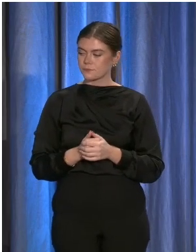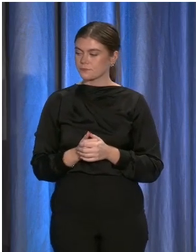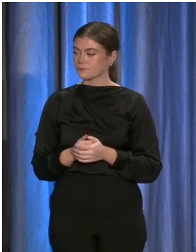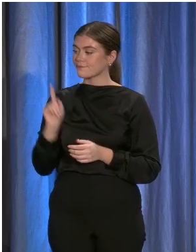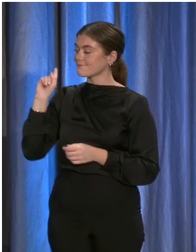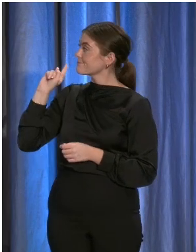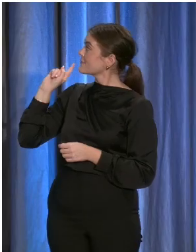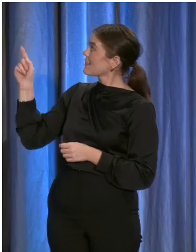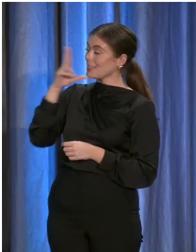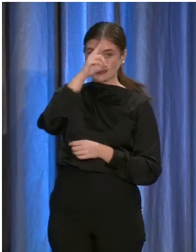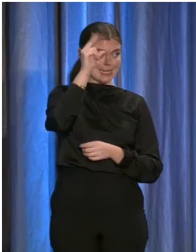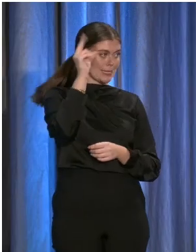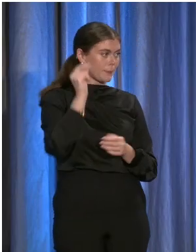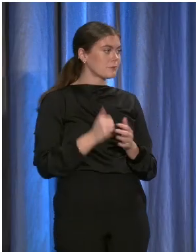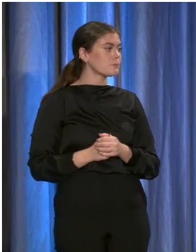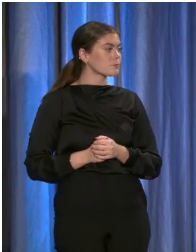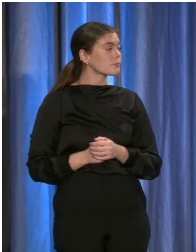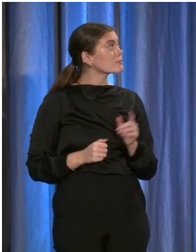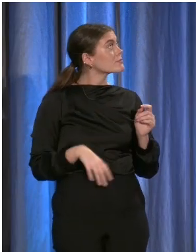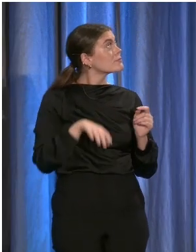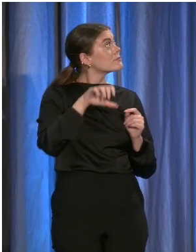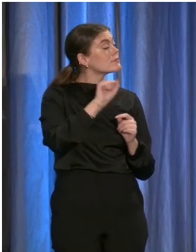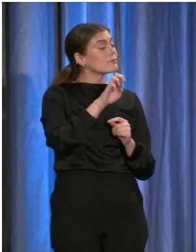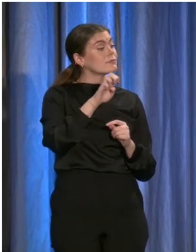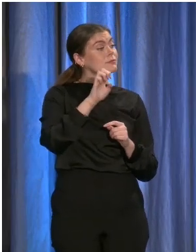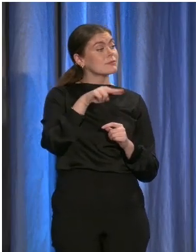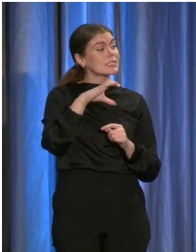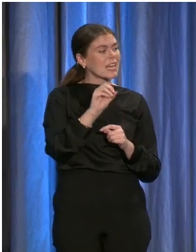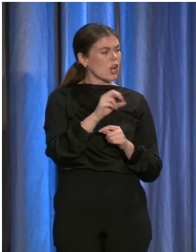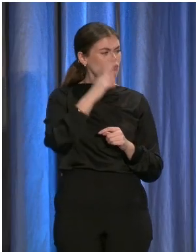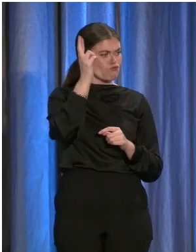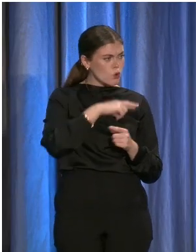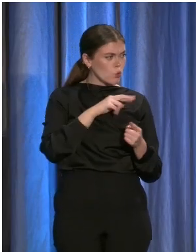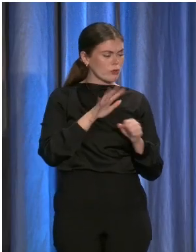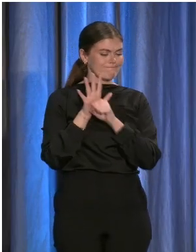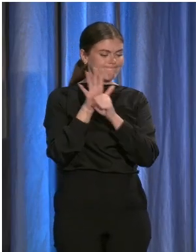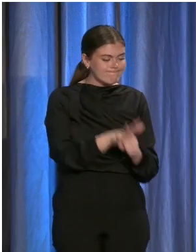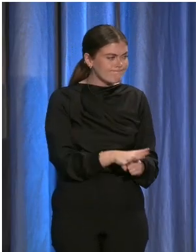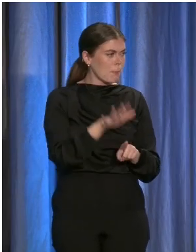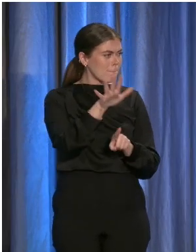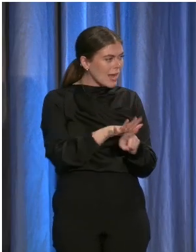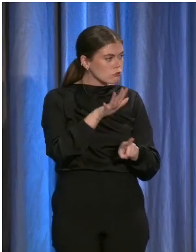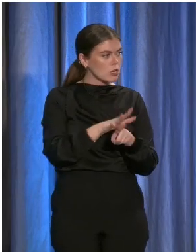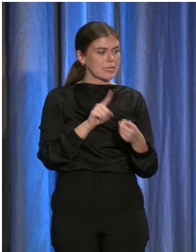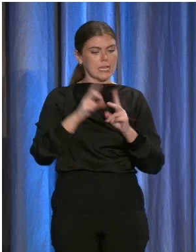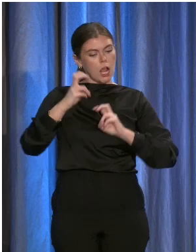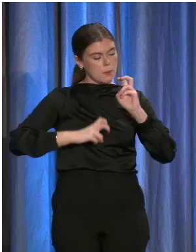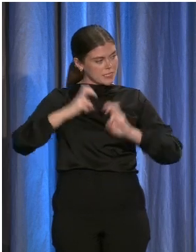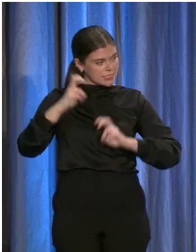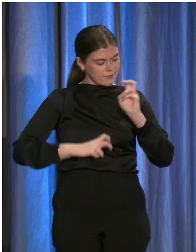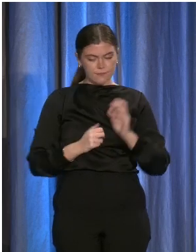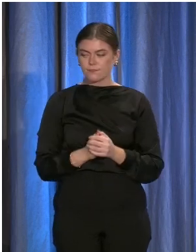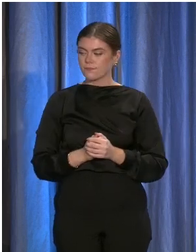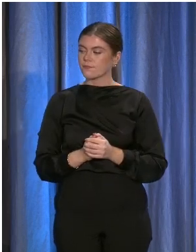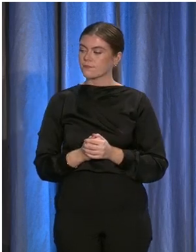is an example. Sino was rude and condescending, she was patronising and argumentative,